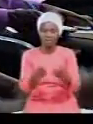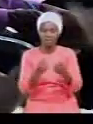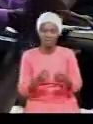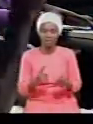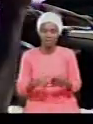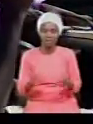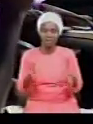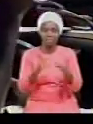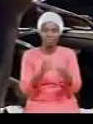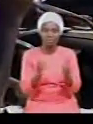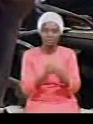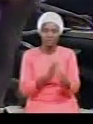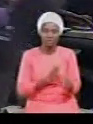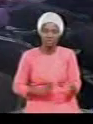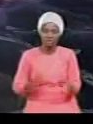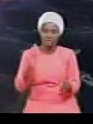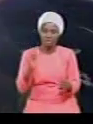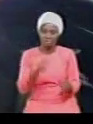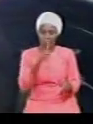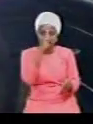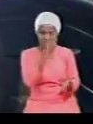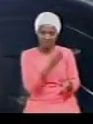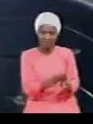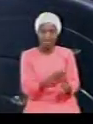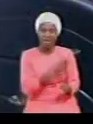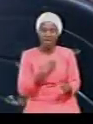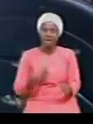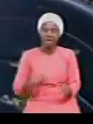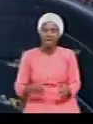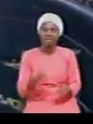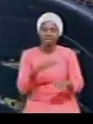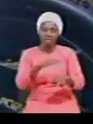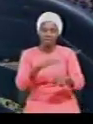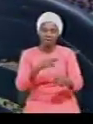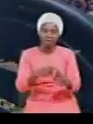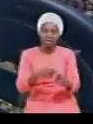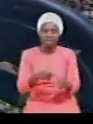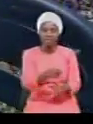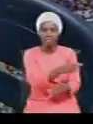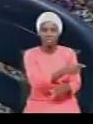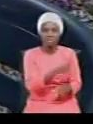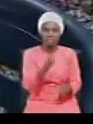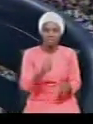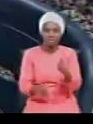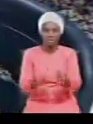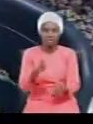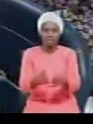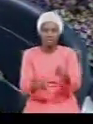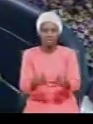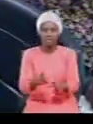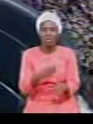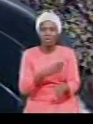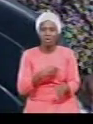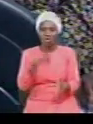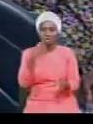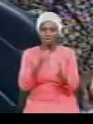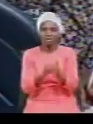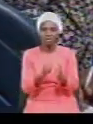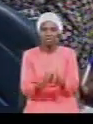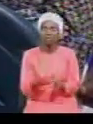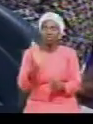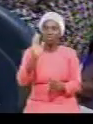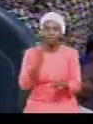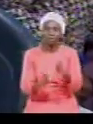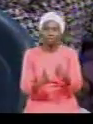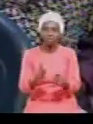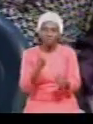connect with Christ by faith. And he calls them thy people. And he says, thy people,